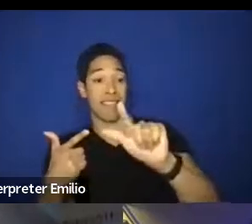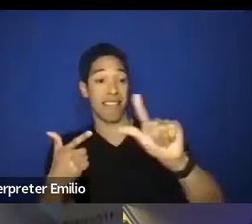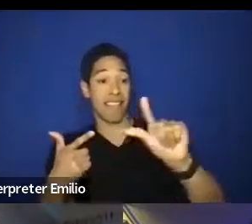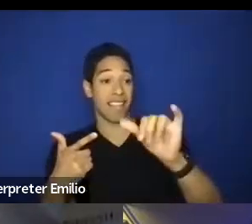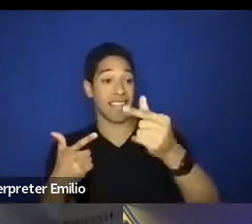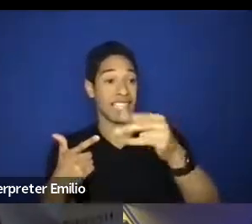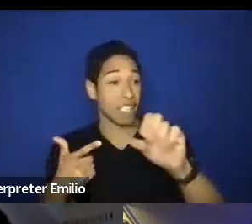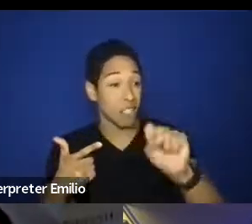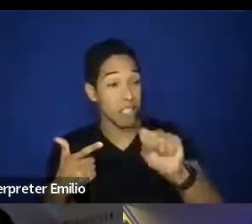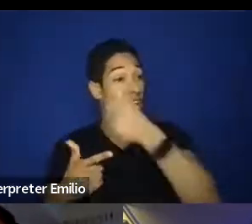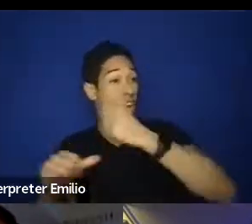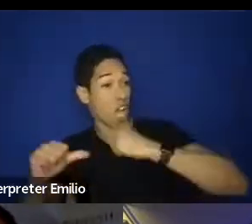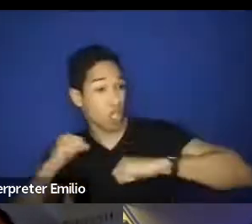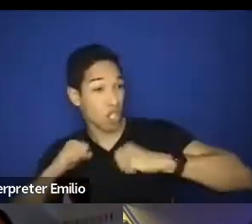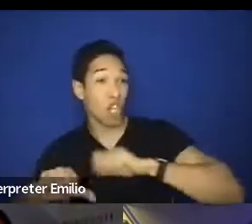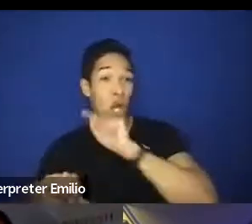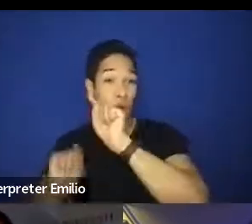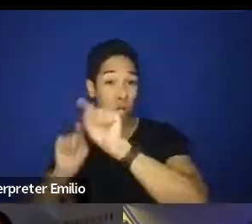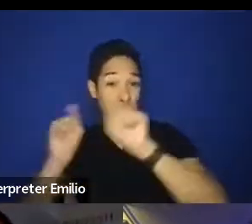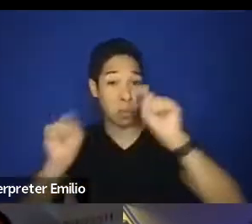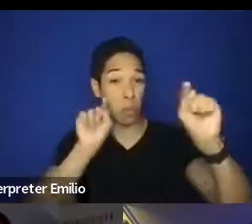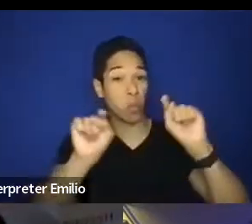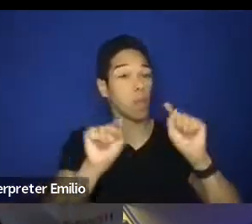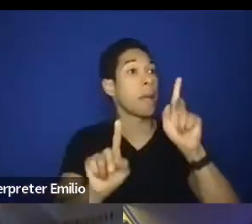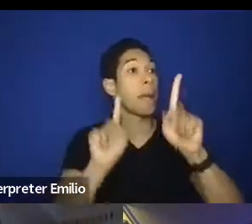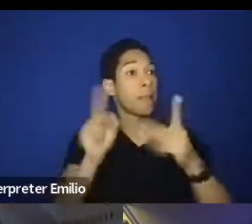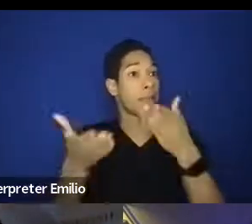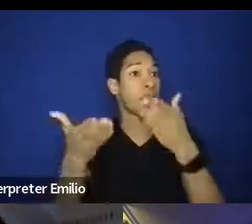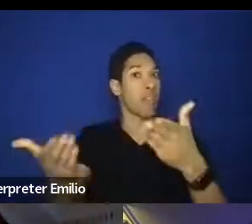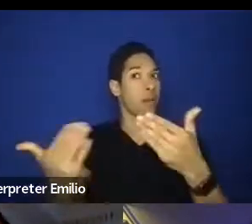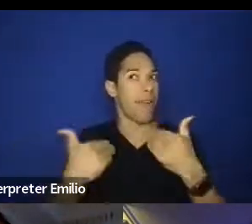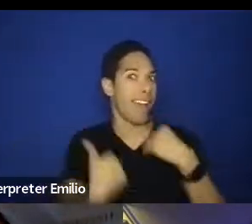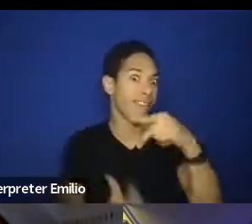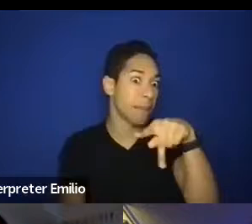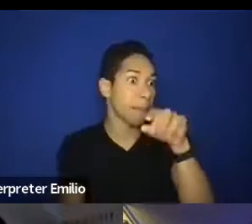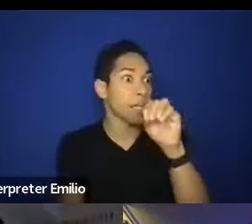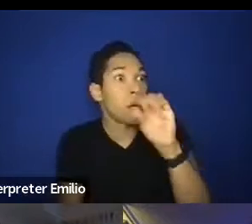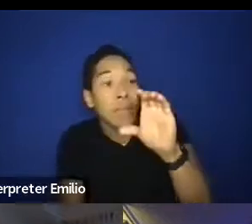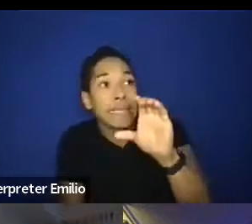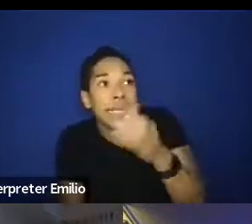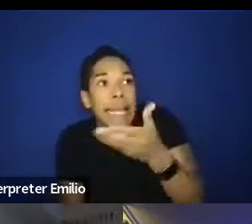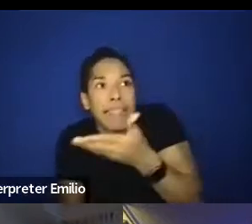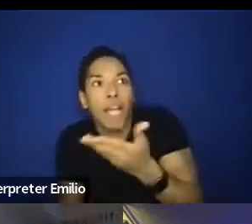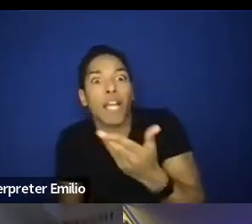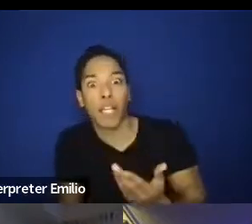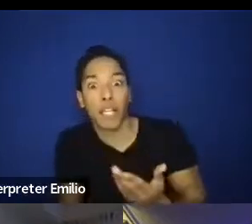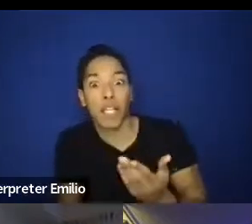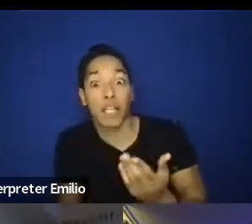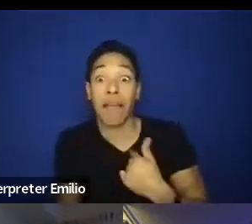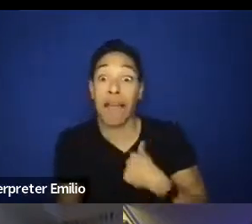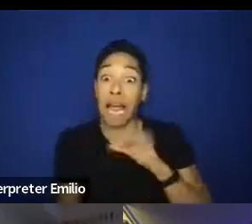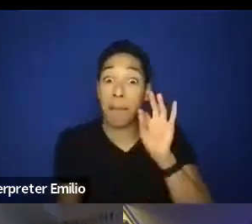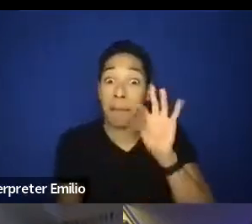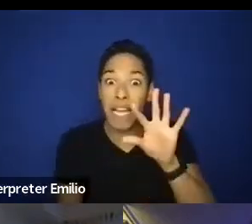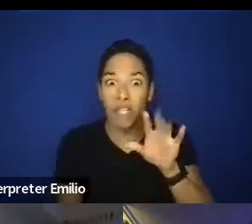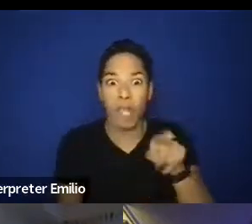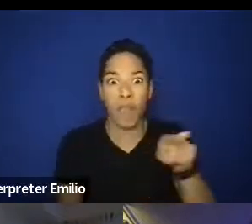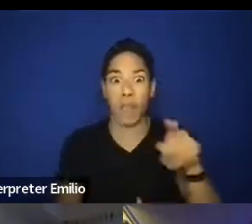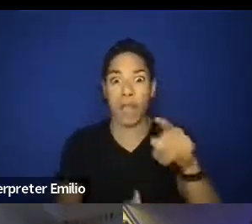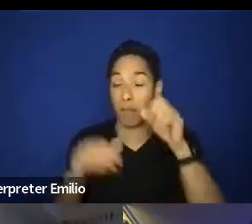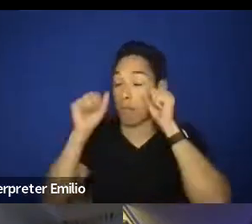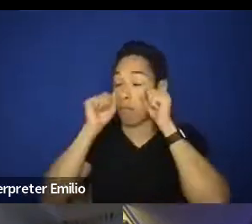Miss Saigon? Because those are people of color and they know what it is to swing as well. And when I said that, it was just